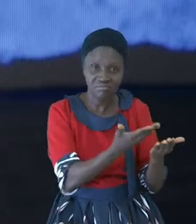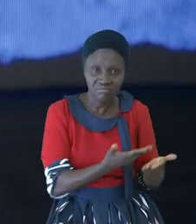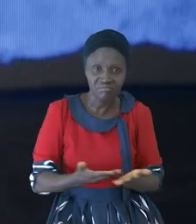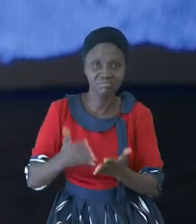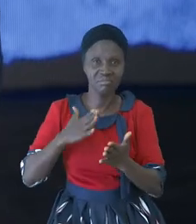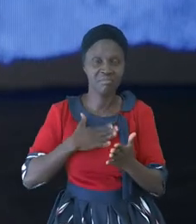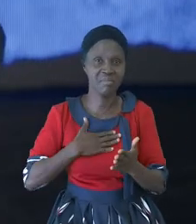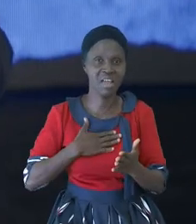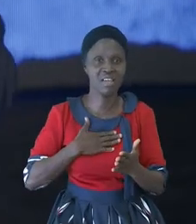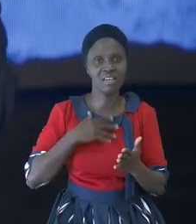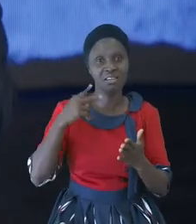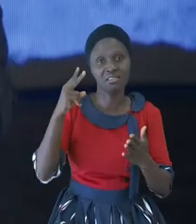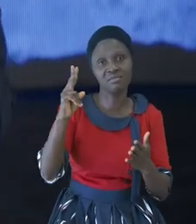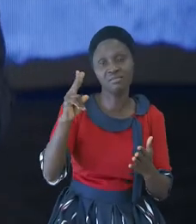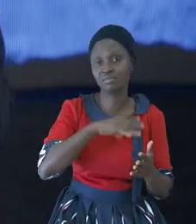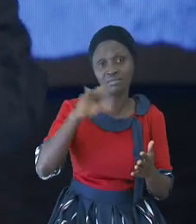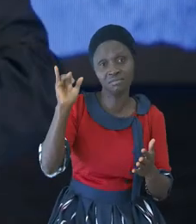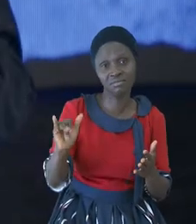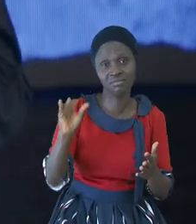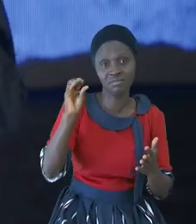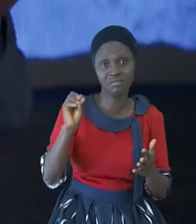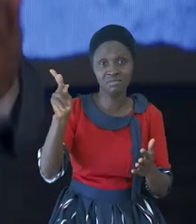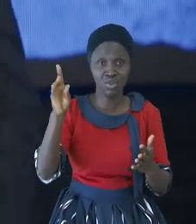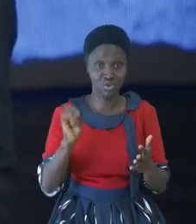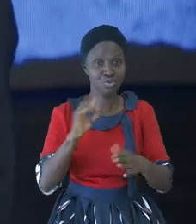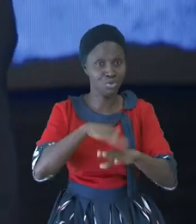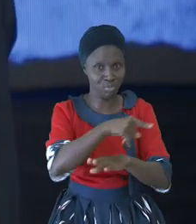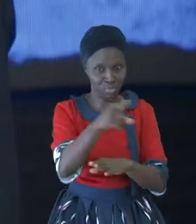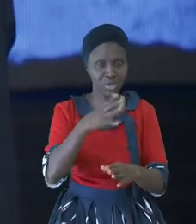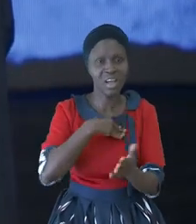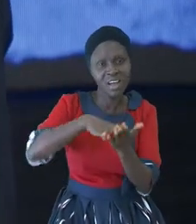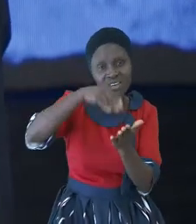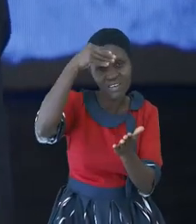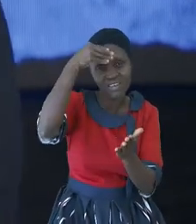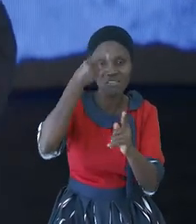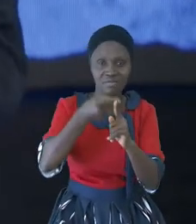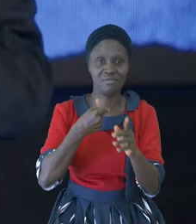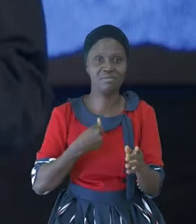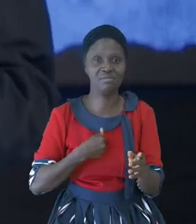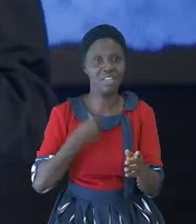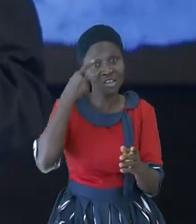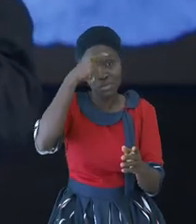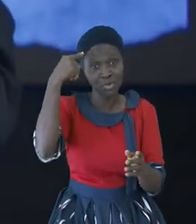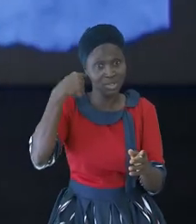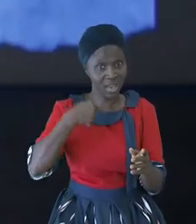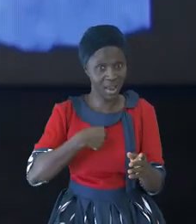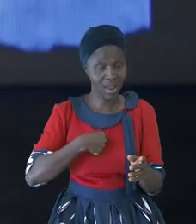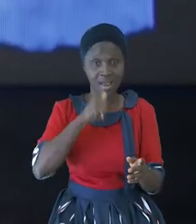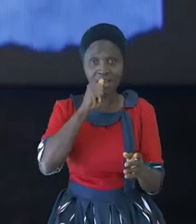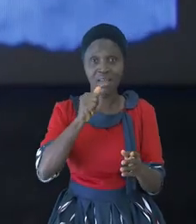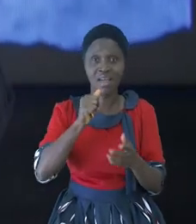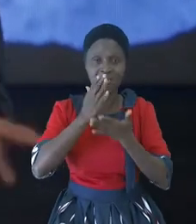you and learn of me, for I am meek and lowly in heart, and ye shall